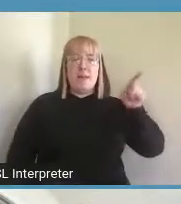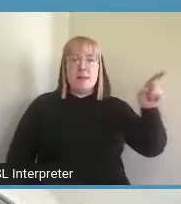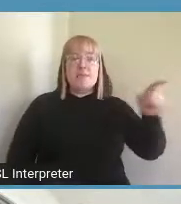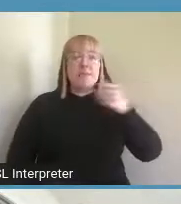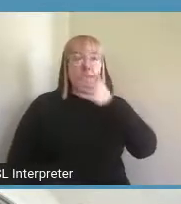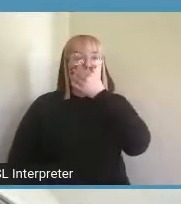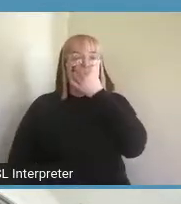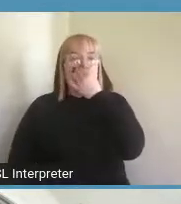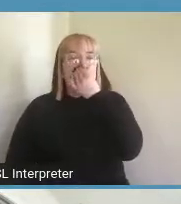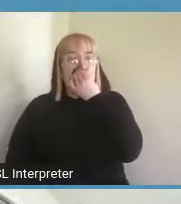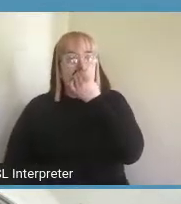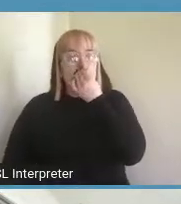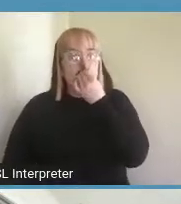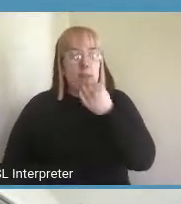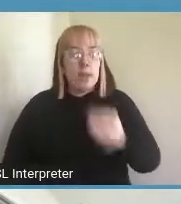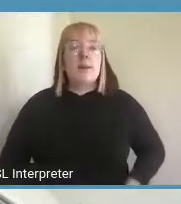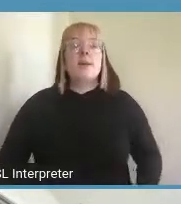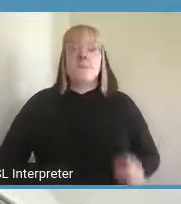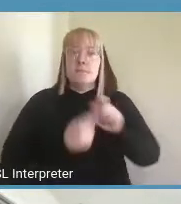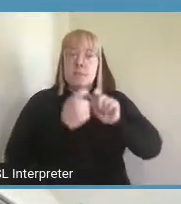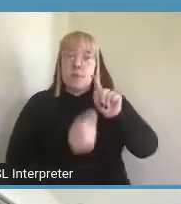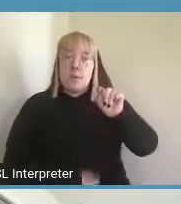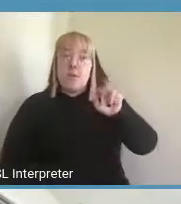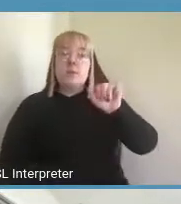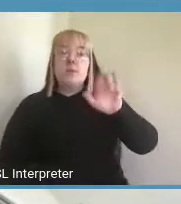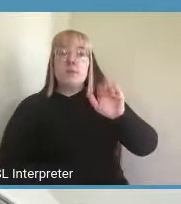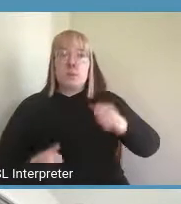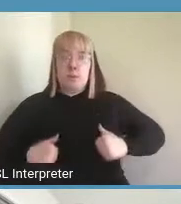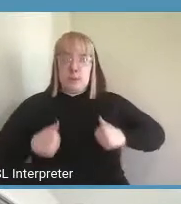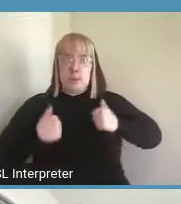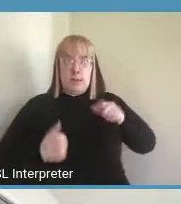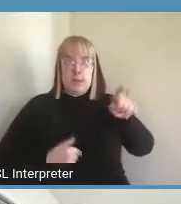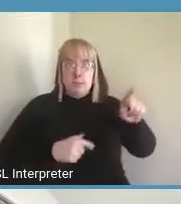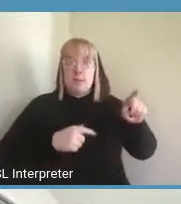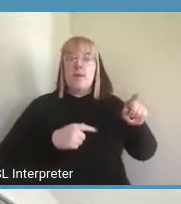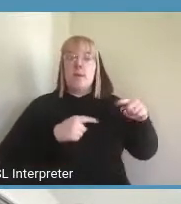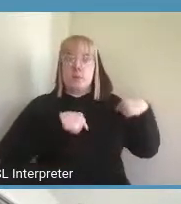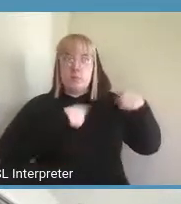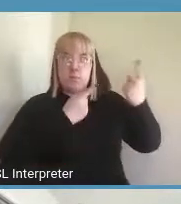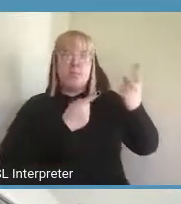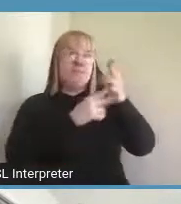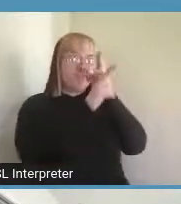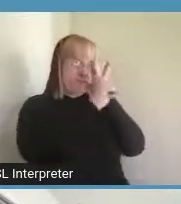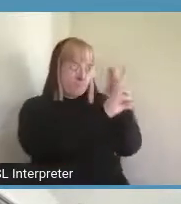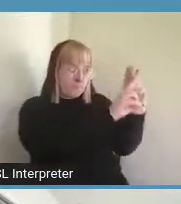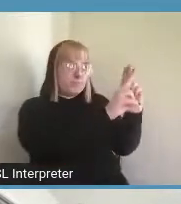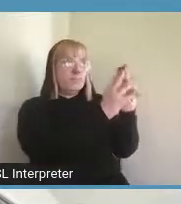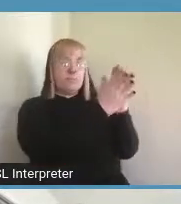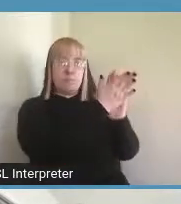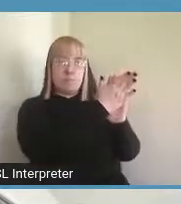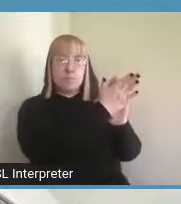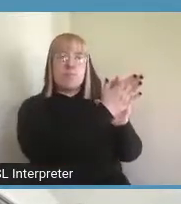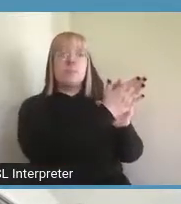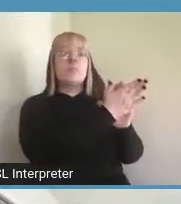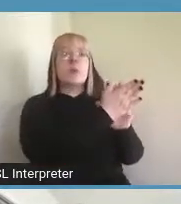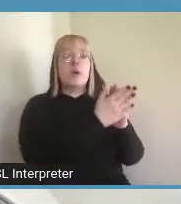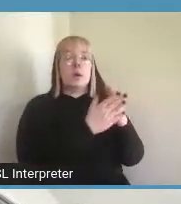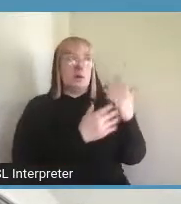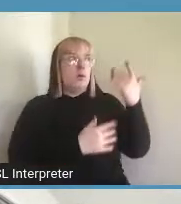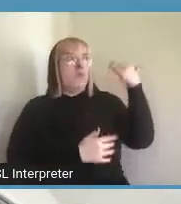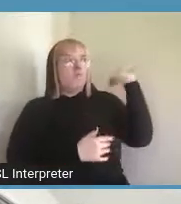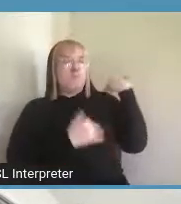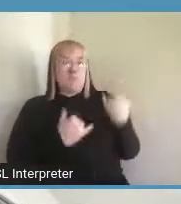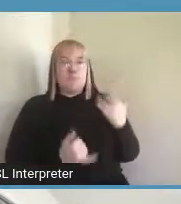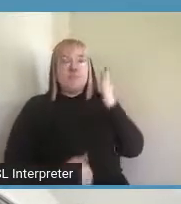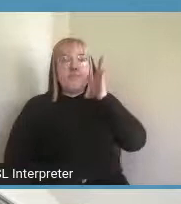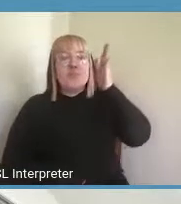and Aslan land. And we acknowledge those indigenous people, past, present, and future, as part of our